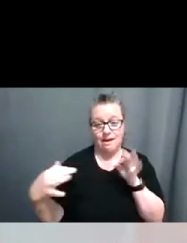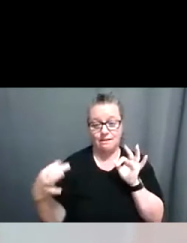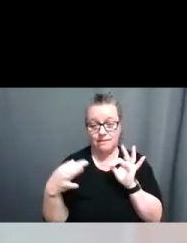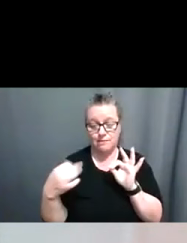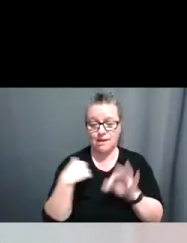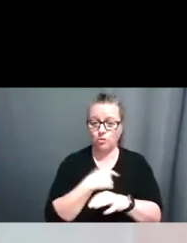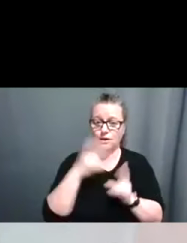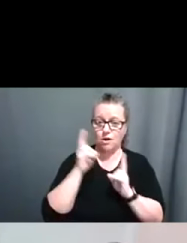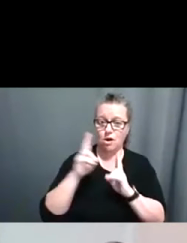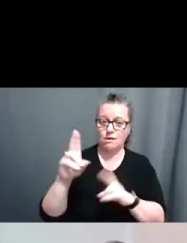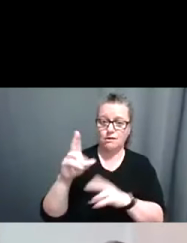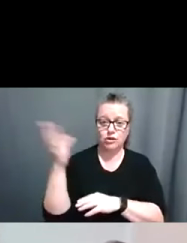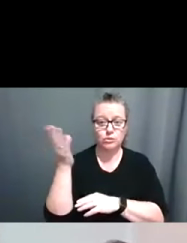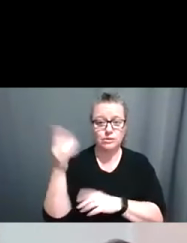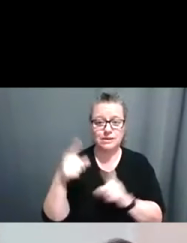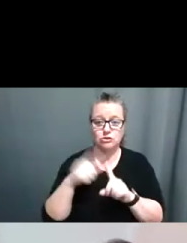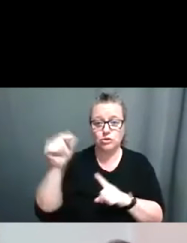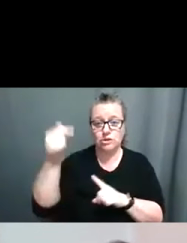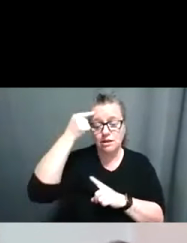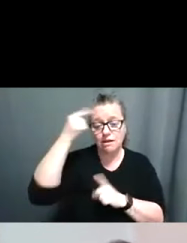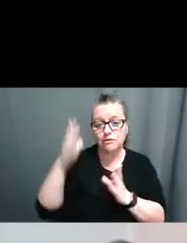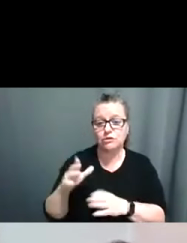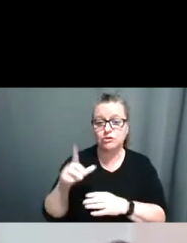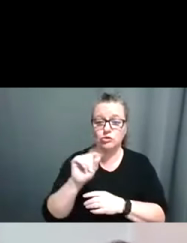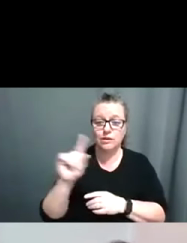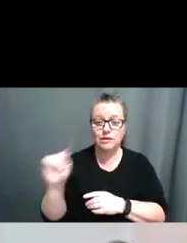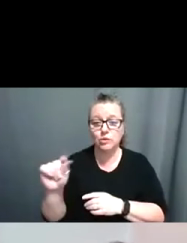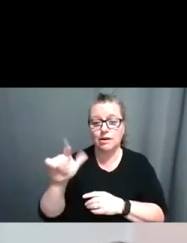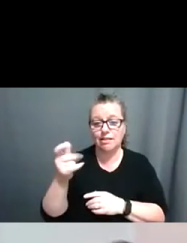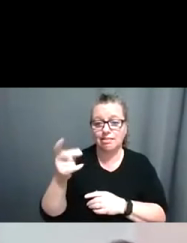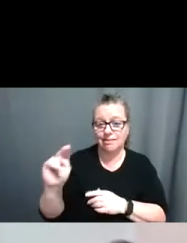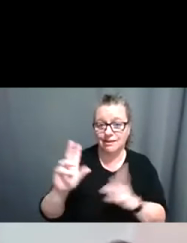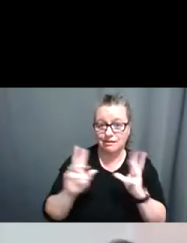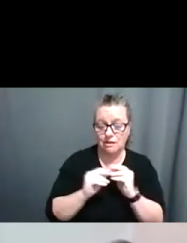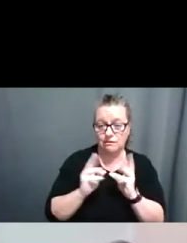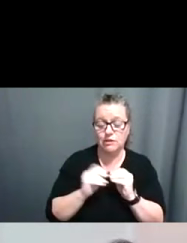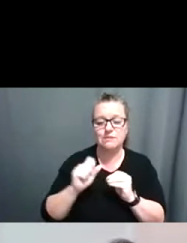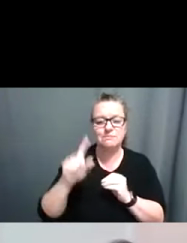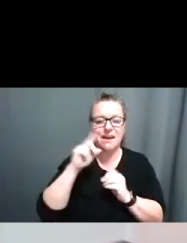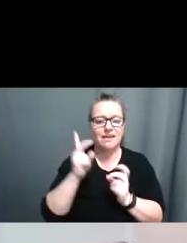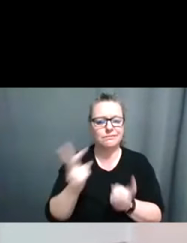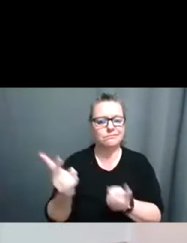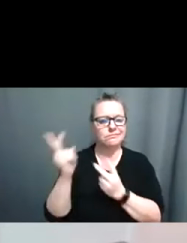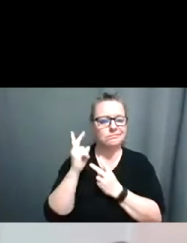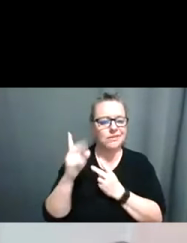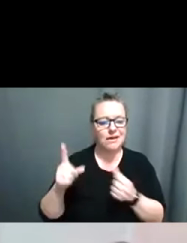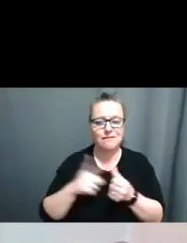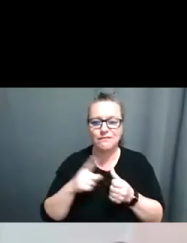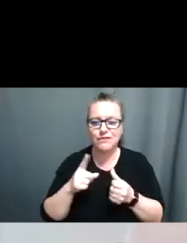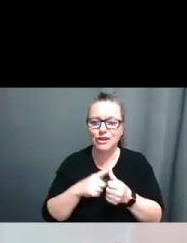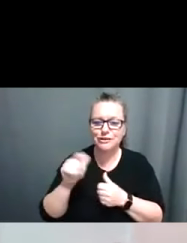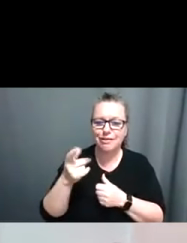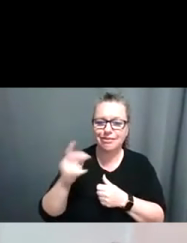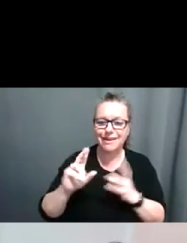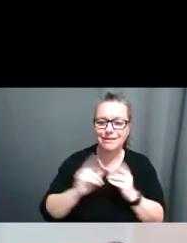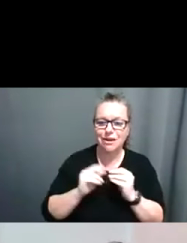truly honored to present at the Governor's 2021 Lean Conference. For me, I think back to the first Lean Conference a decade ago, and